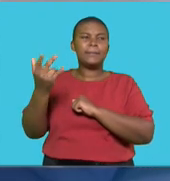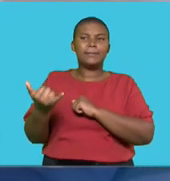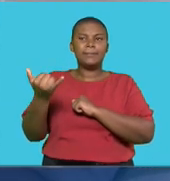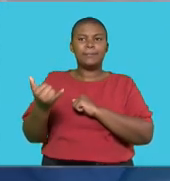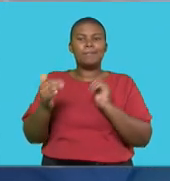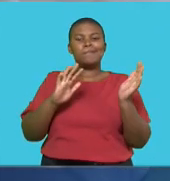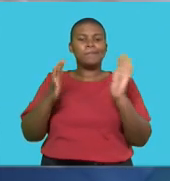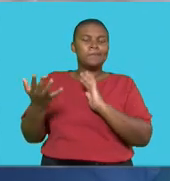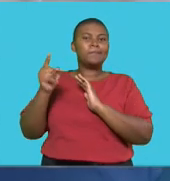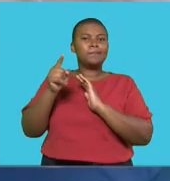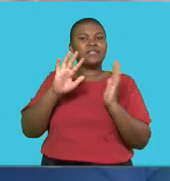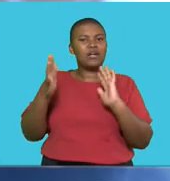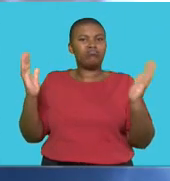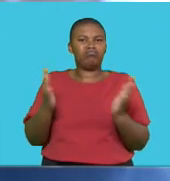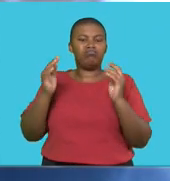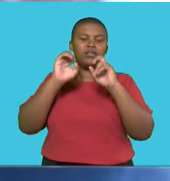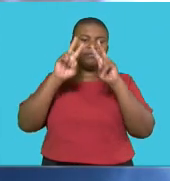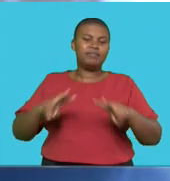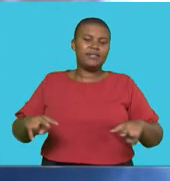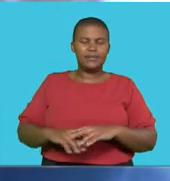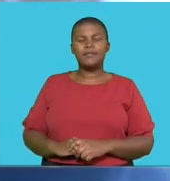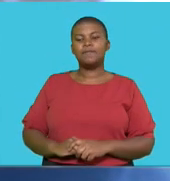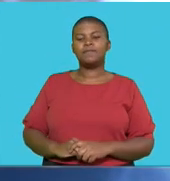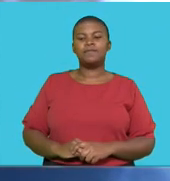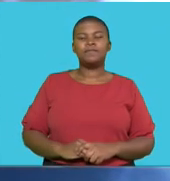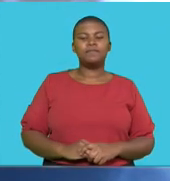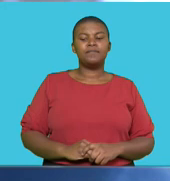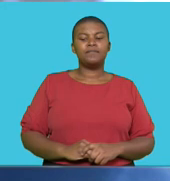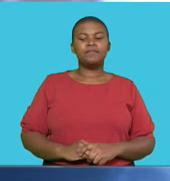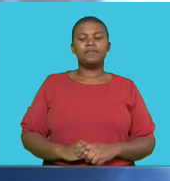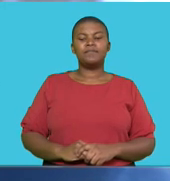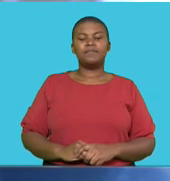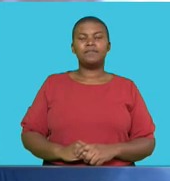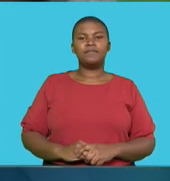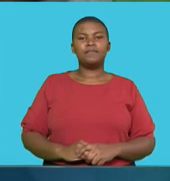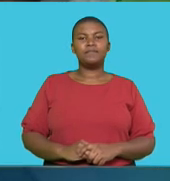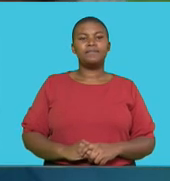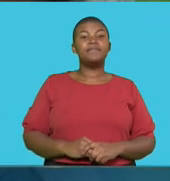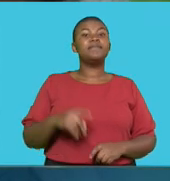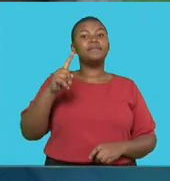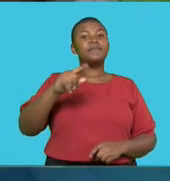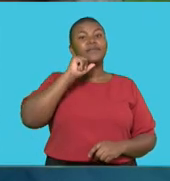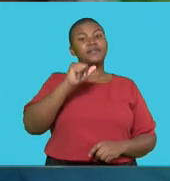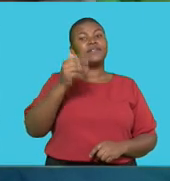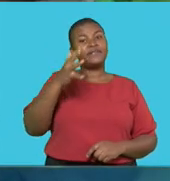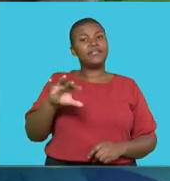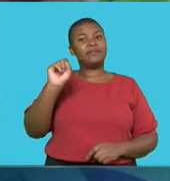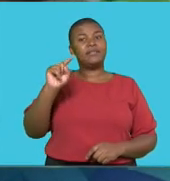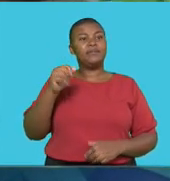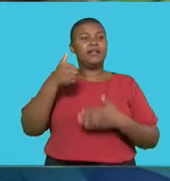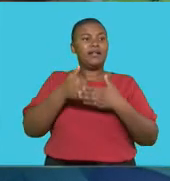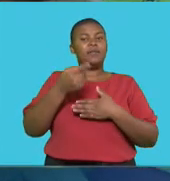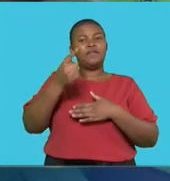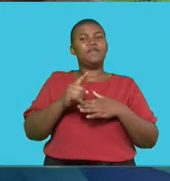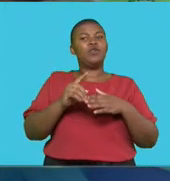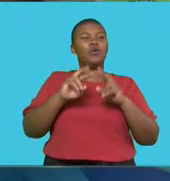njengendlela yokugqugquzela ukuthula. Umqondisi wey'nhlelo kule nhlangano uthi ke ukuzindla kungadlala indima enkulu ekwakheni ukuthula